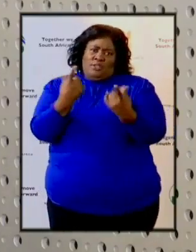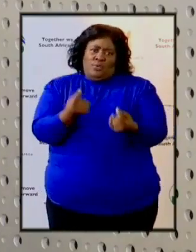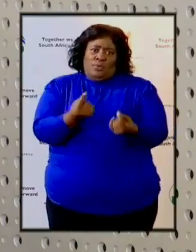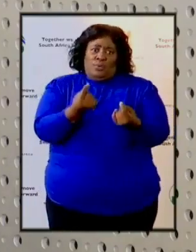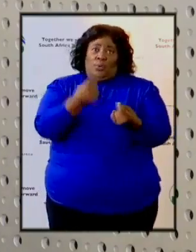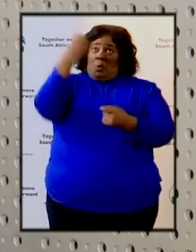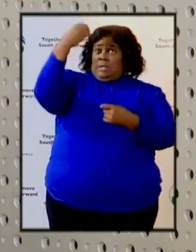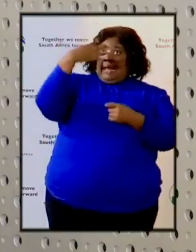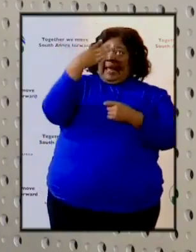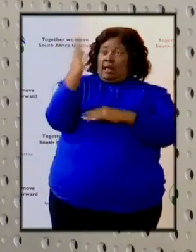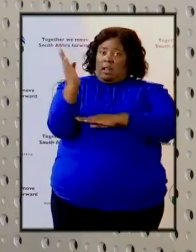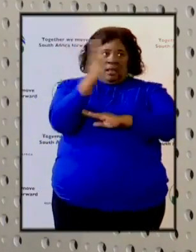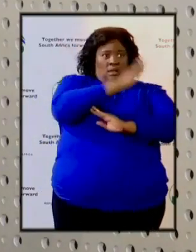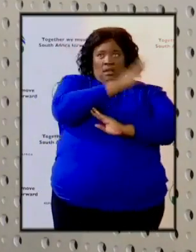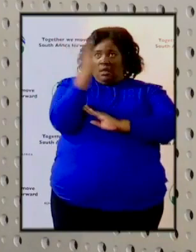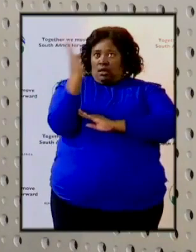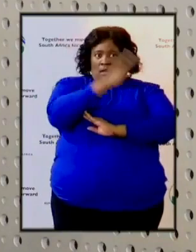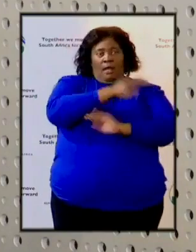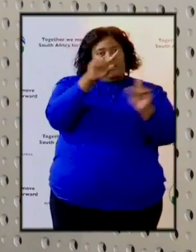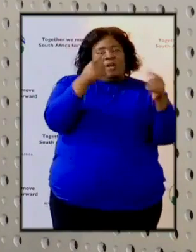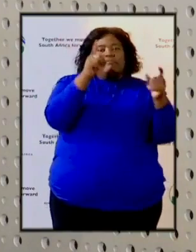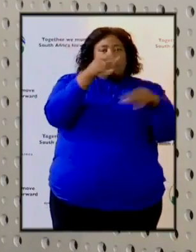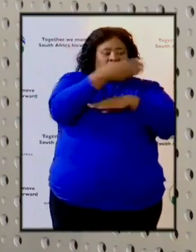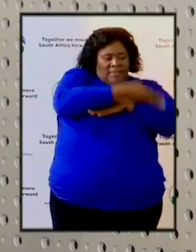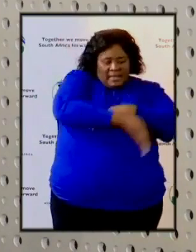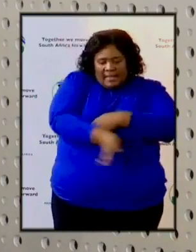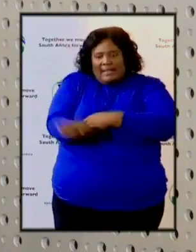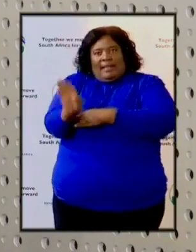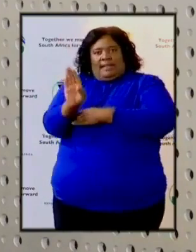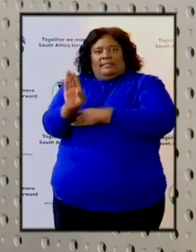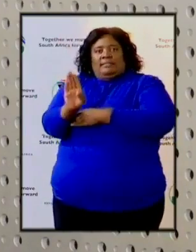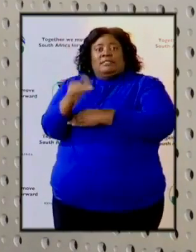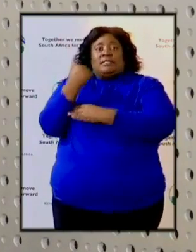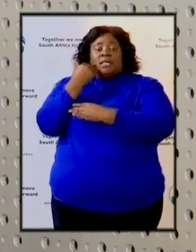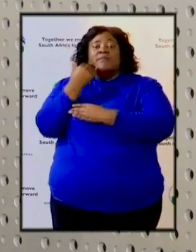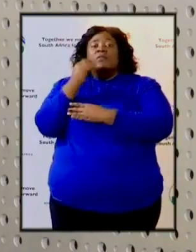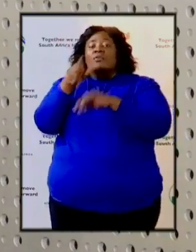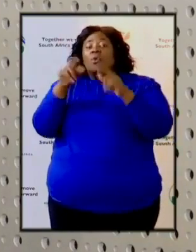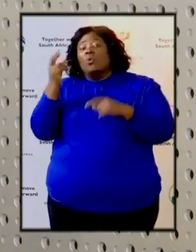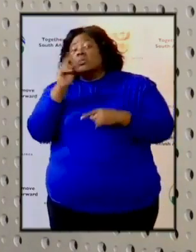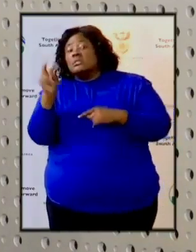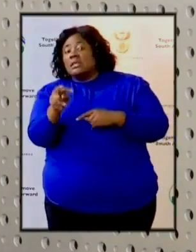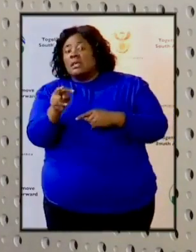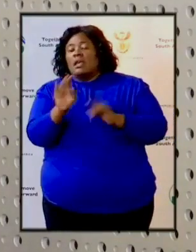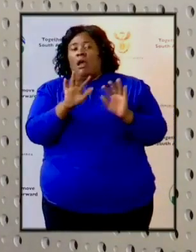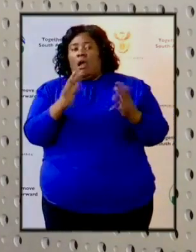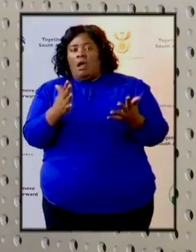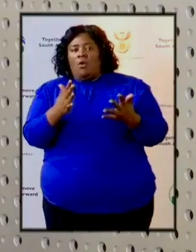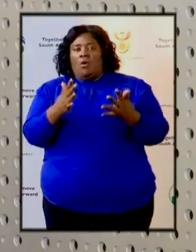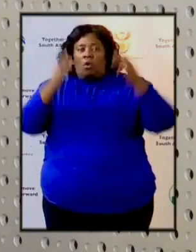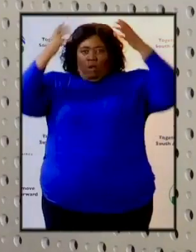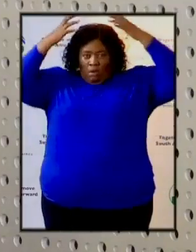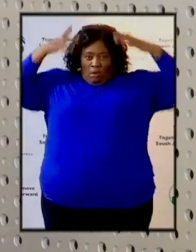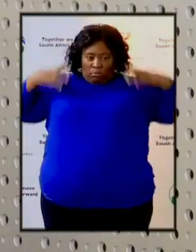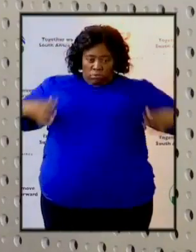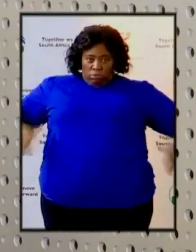broad daylight. And if one were to see how your beekeepers dress, they actually dress like they are dressed